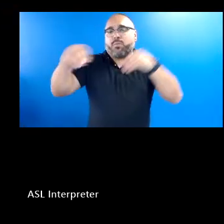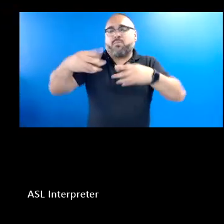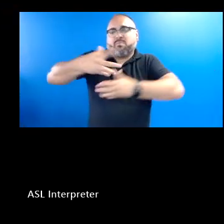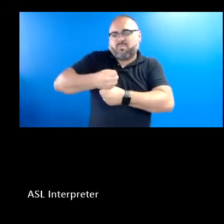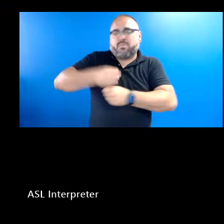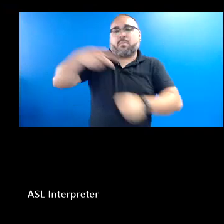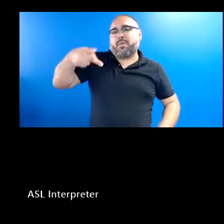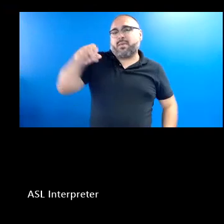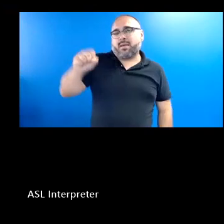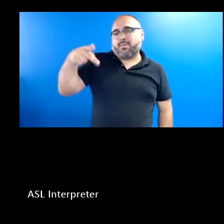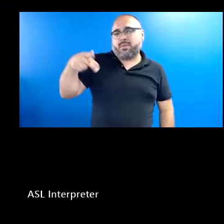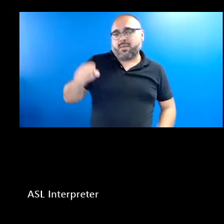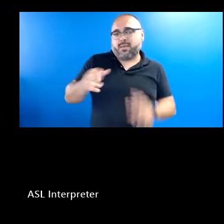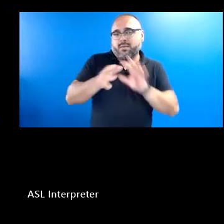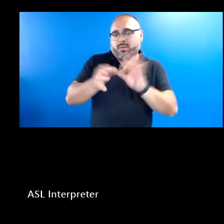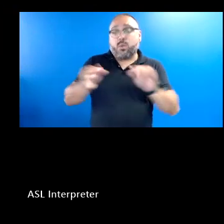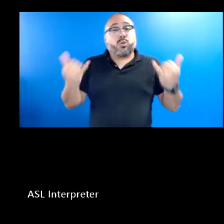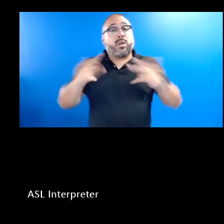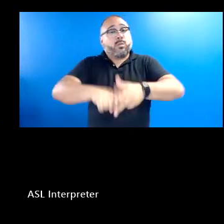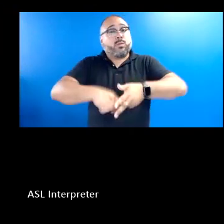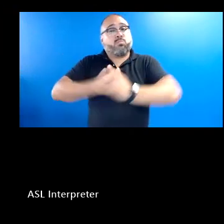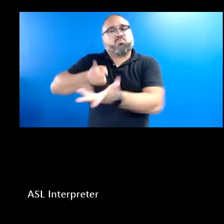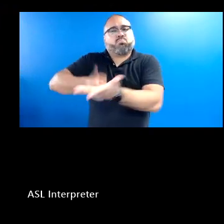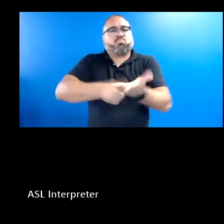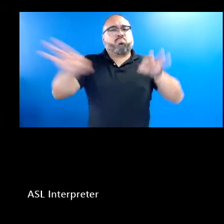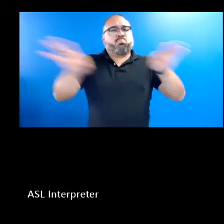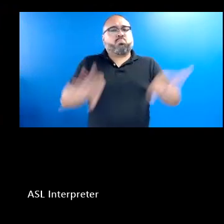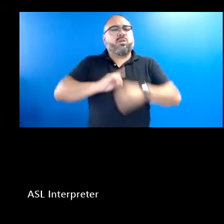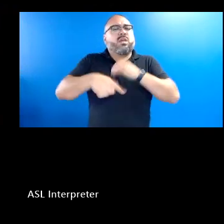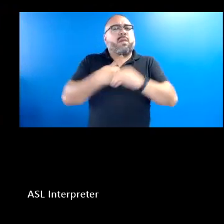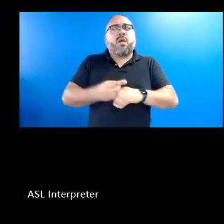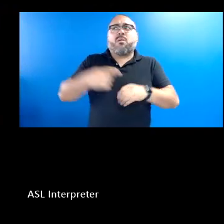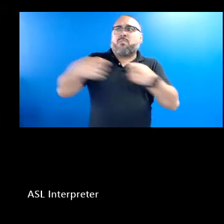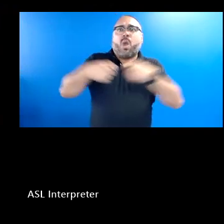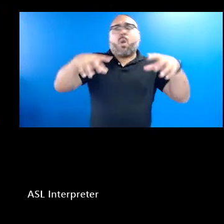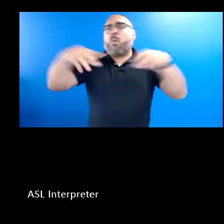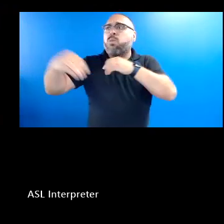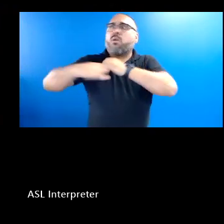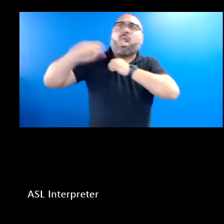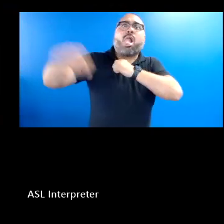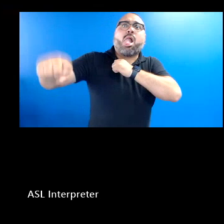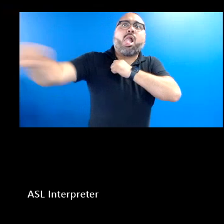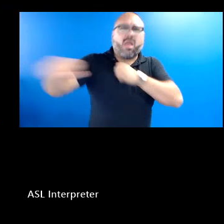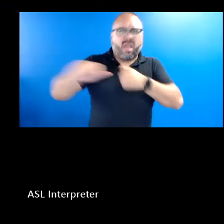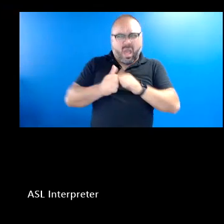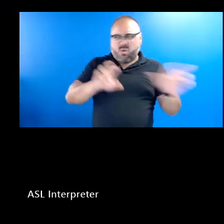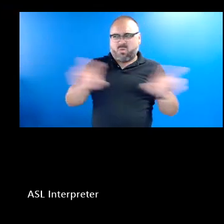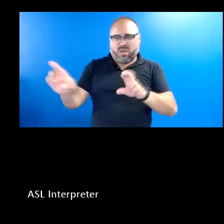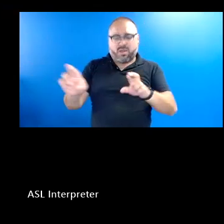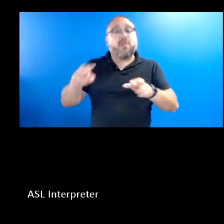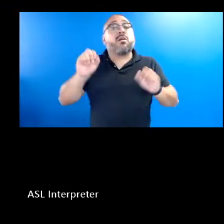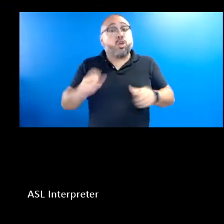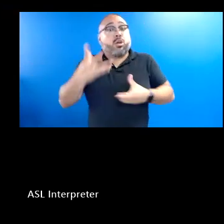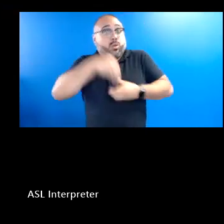would start with a safety discussion about how to prepare for extended outages, which could be PSPS outages, but also could happen